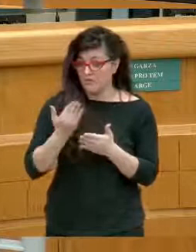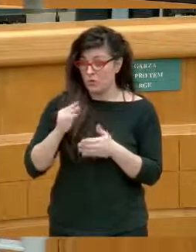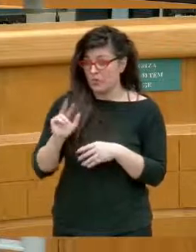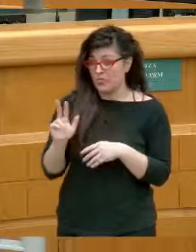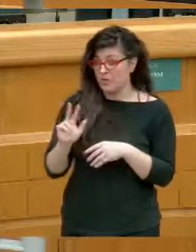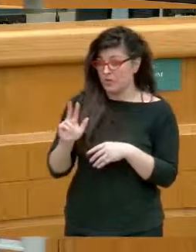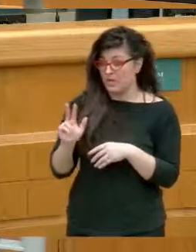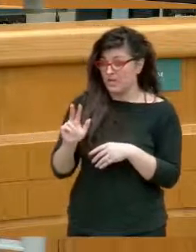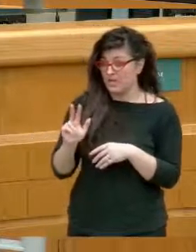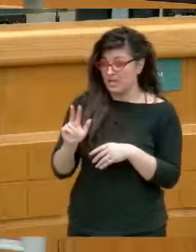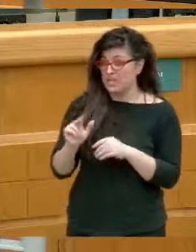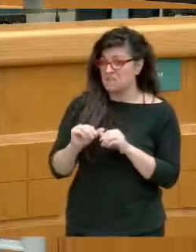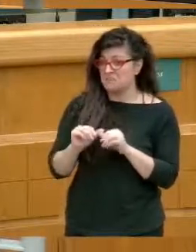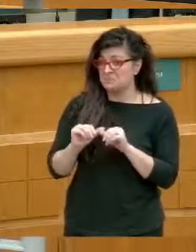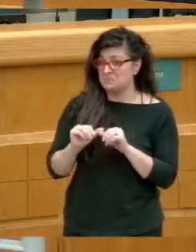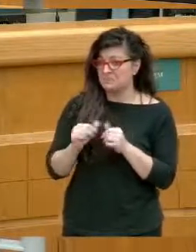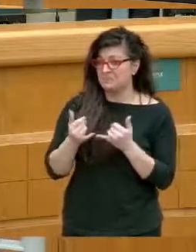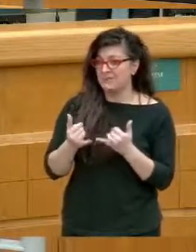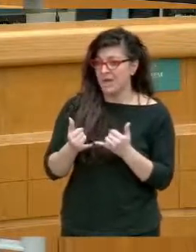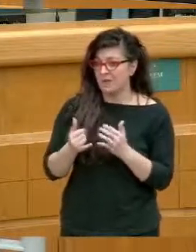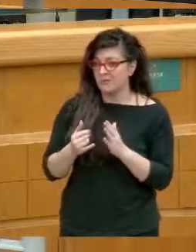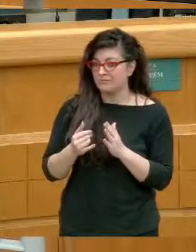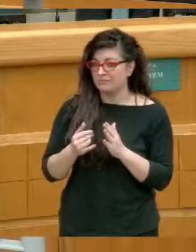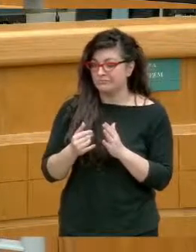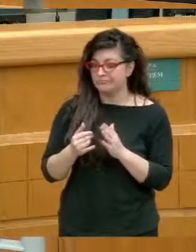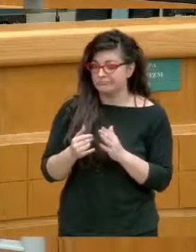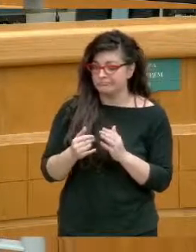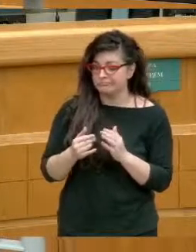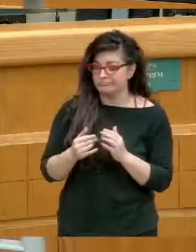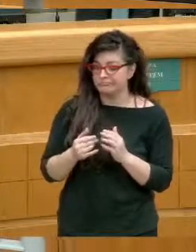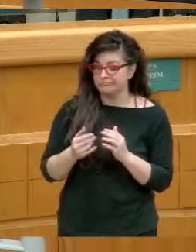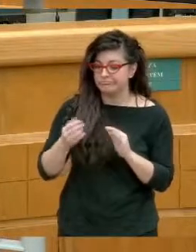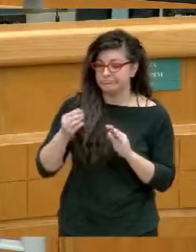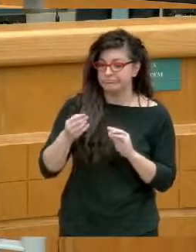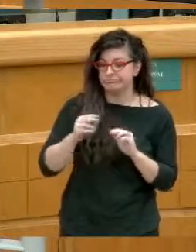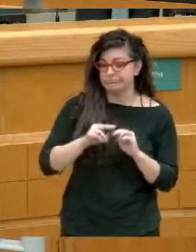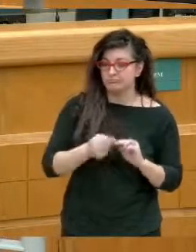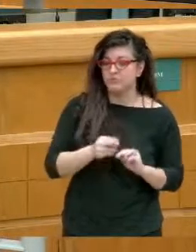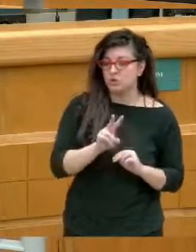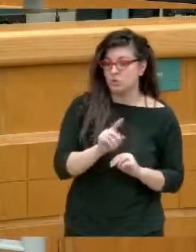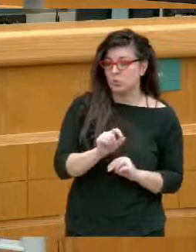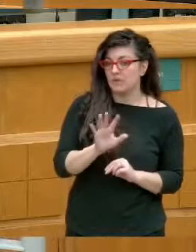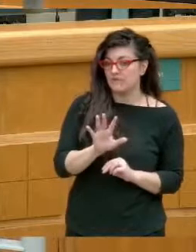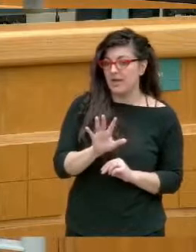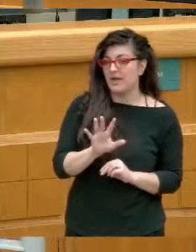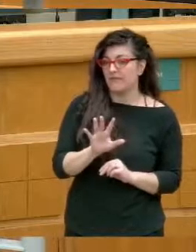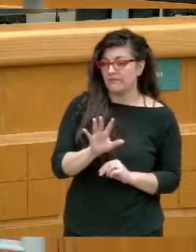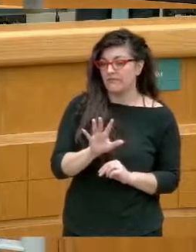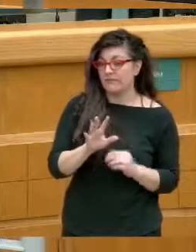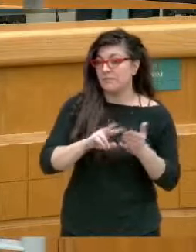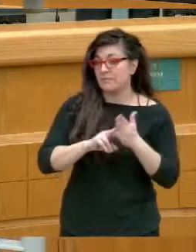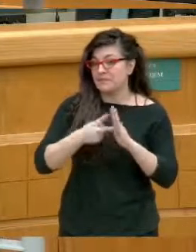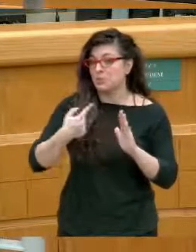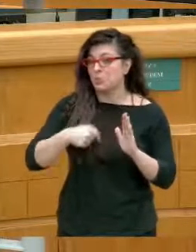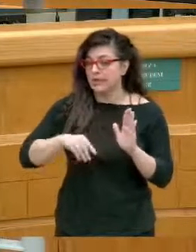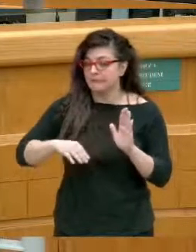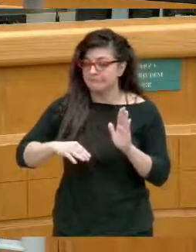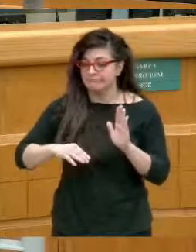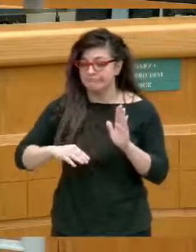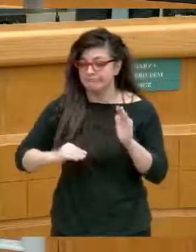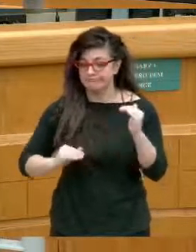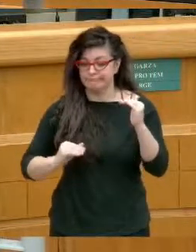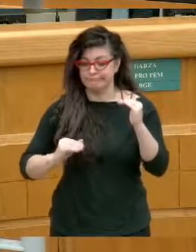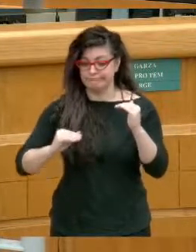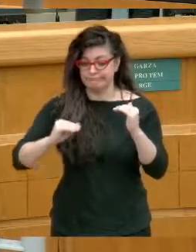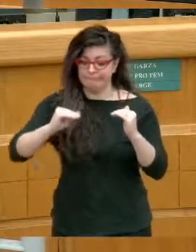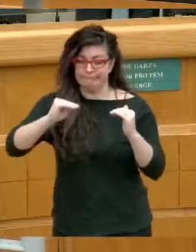at 3x pretty consistently, and now it's curved up to down, if you will, to 2.5x as we've curved up with